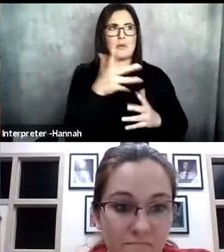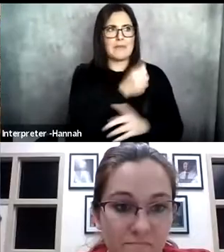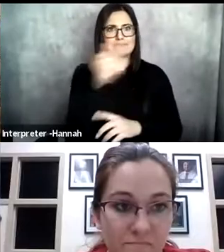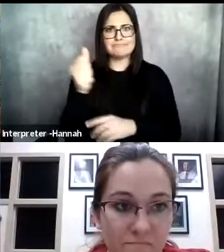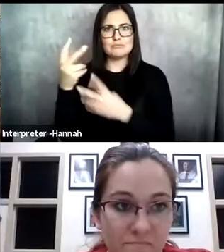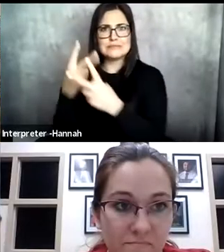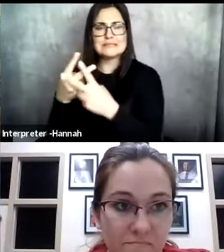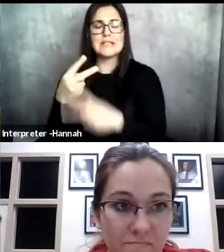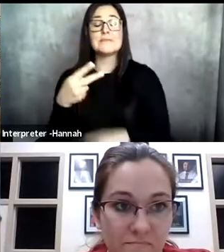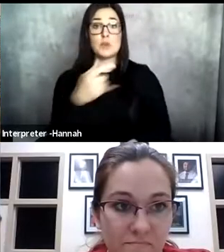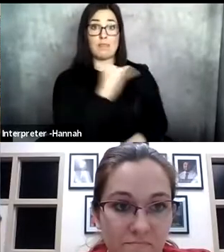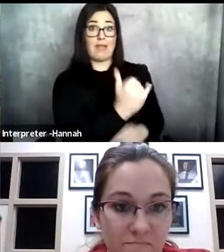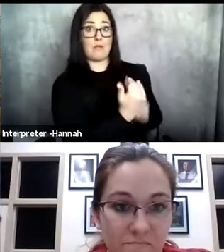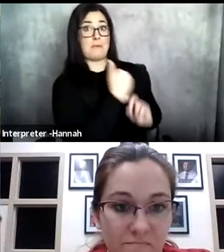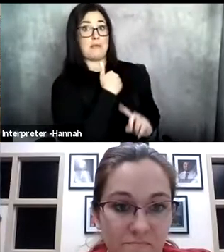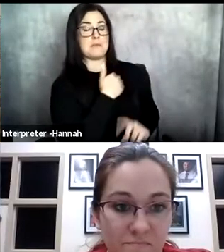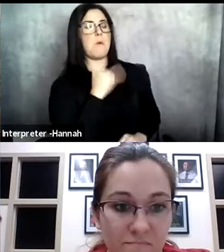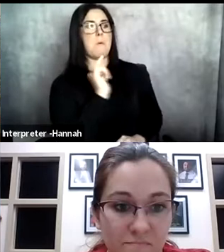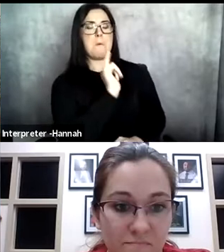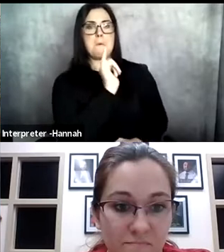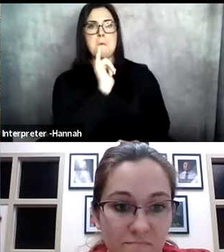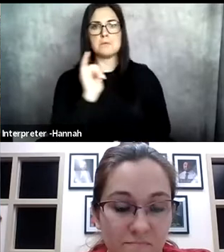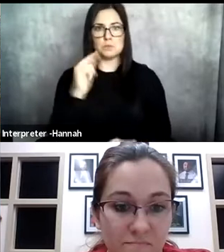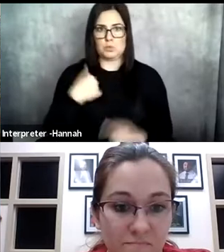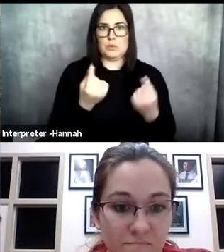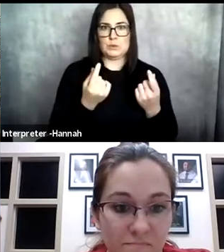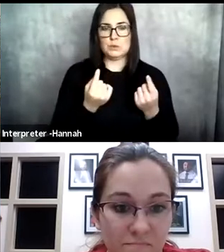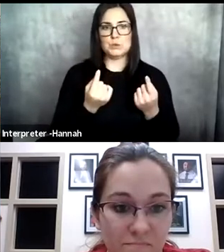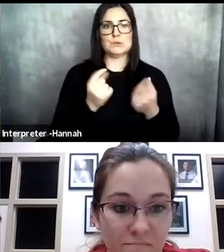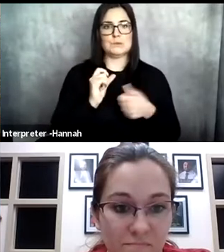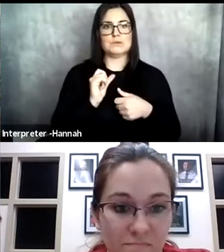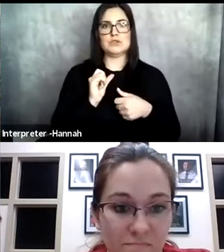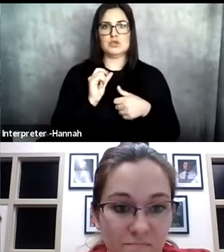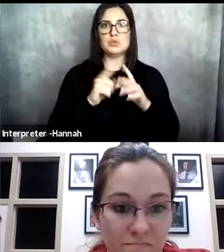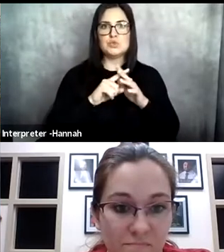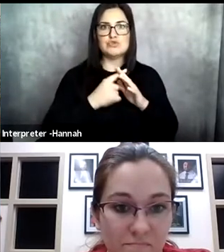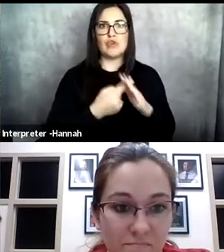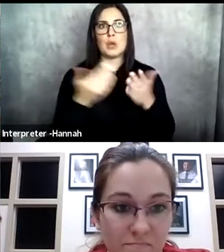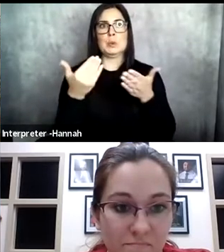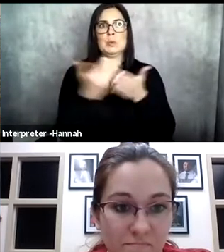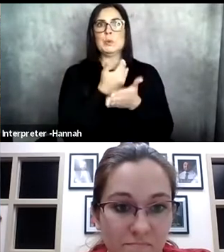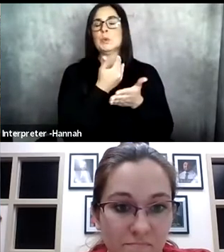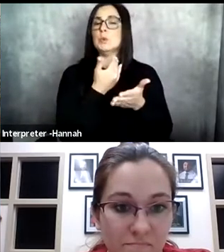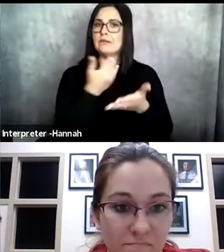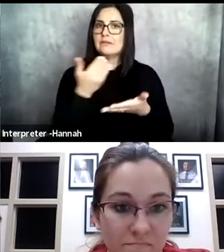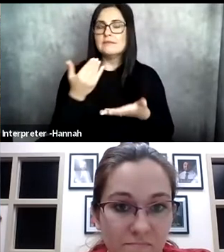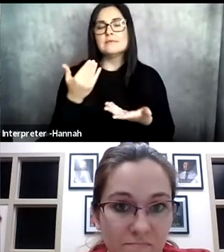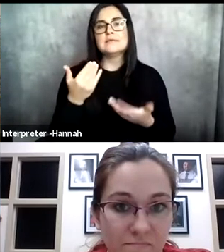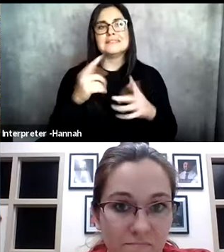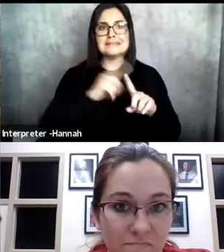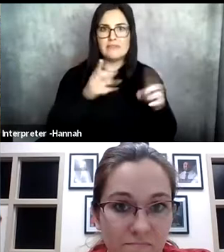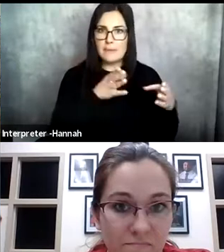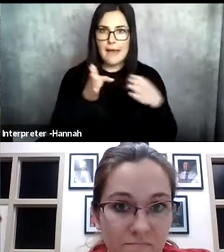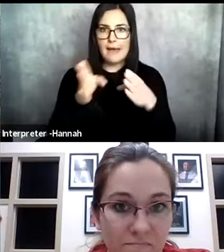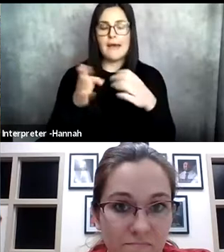it was like, all right, well, what can I do? And the only thing that I could do is just set a different example, because I talking about it